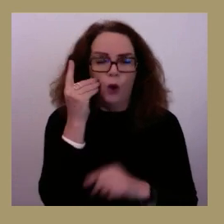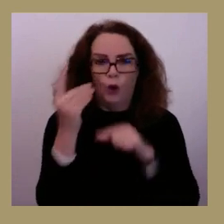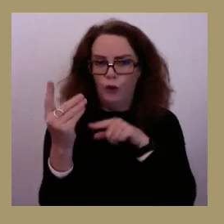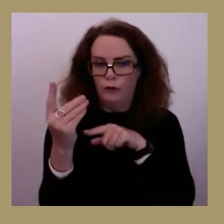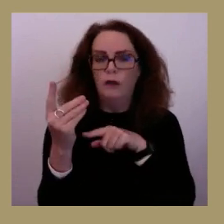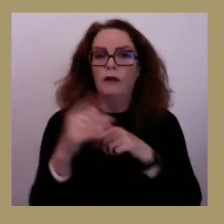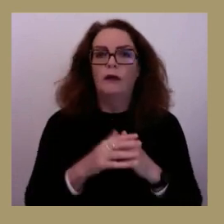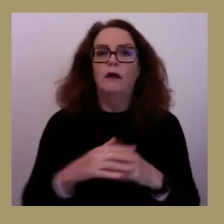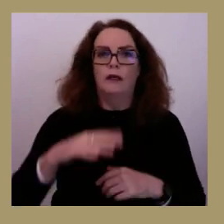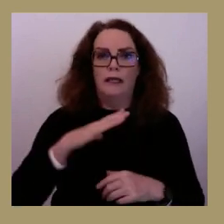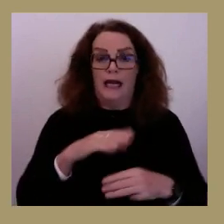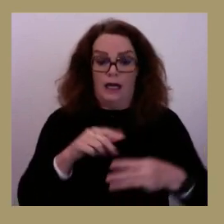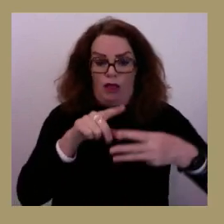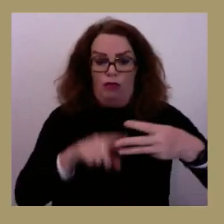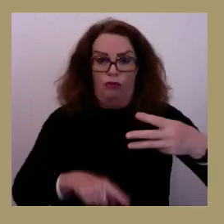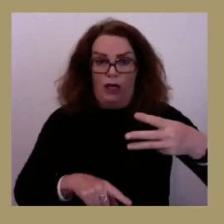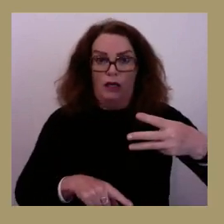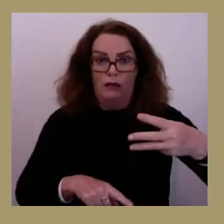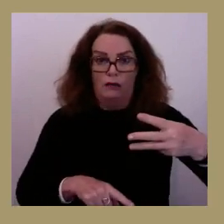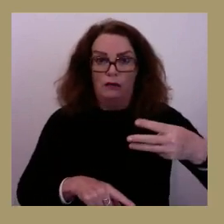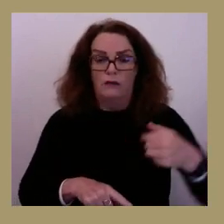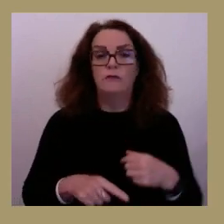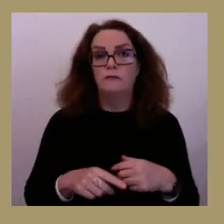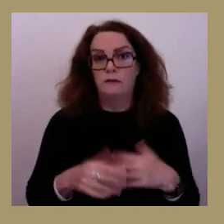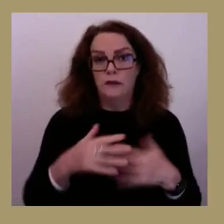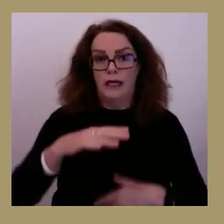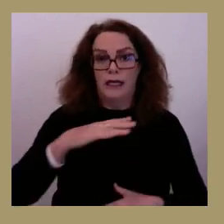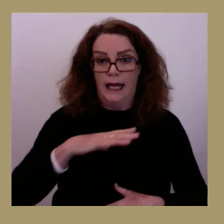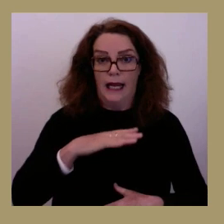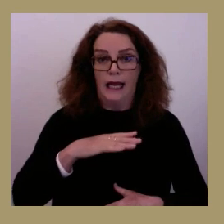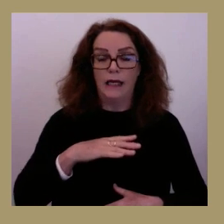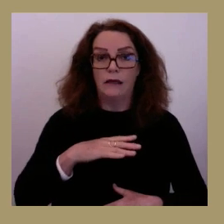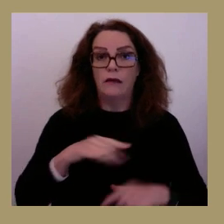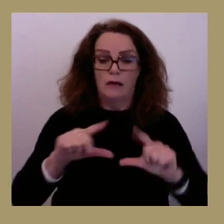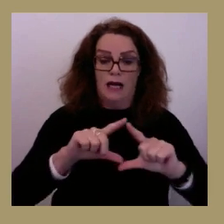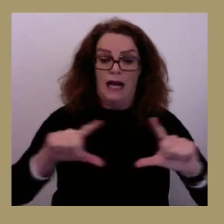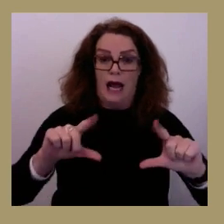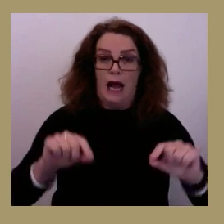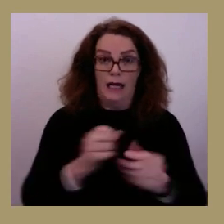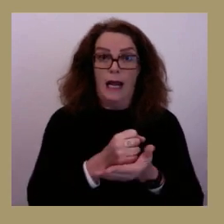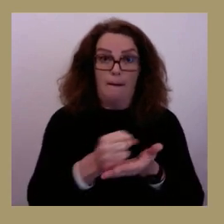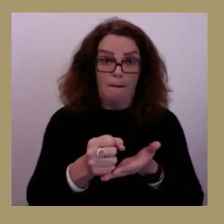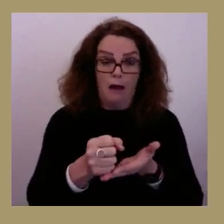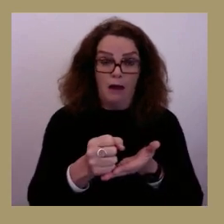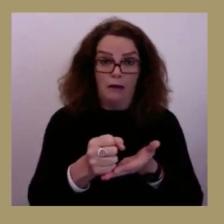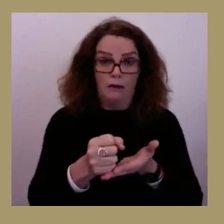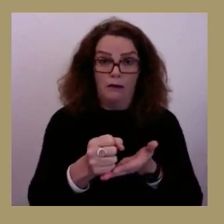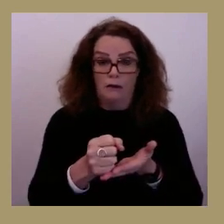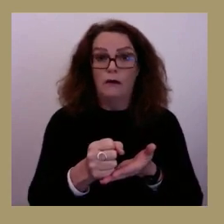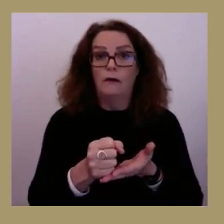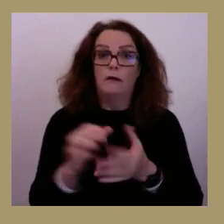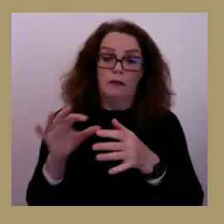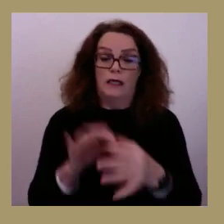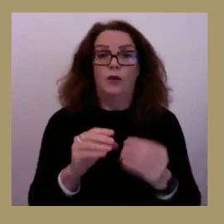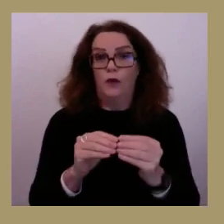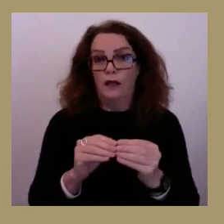three things. Number one, their seniors card or seniors business discount card number, which is attached to their account.